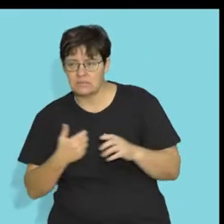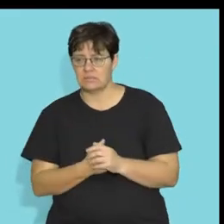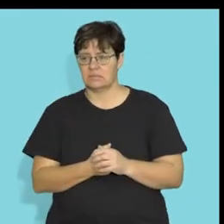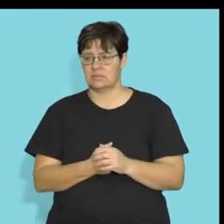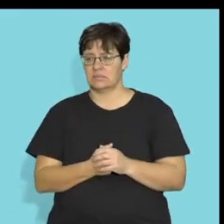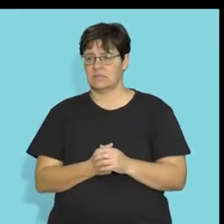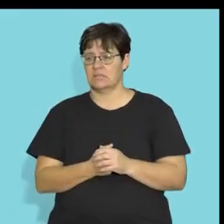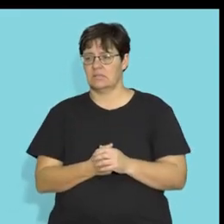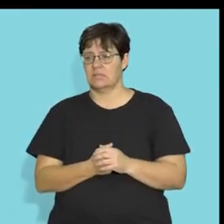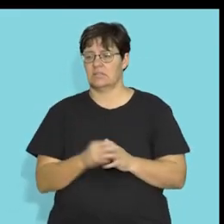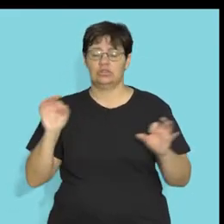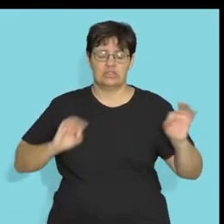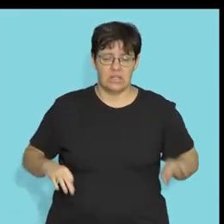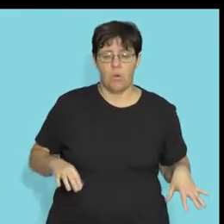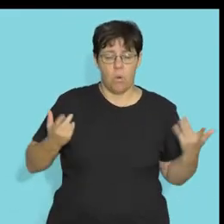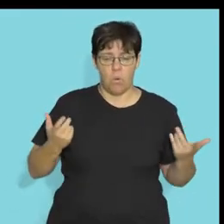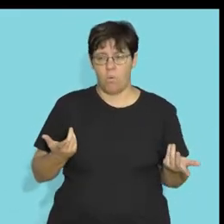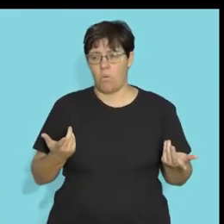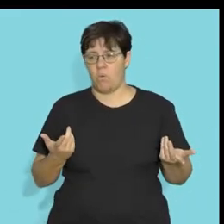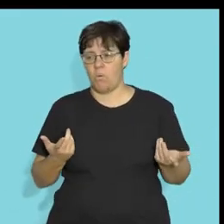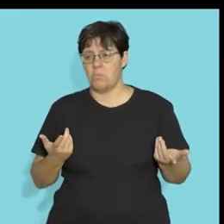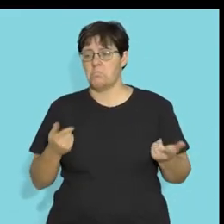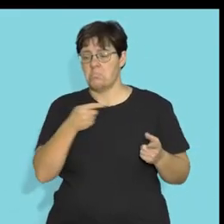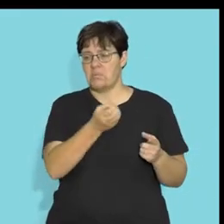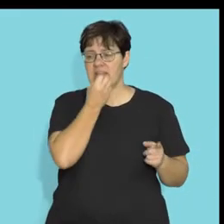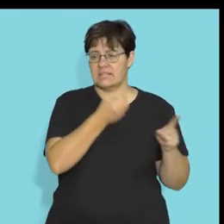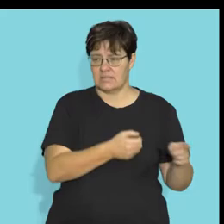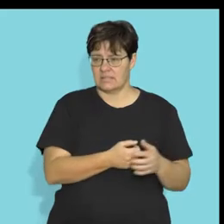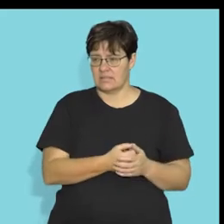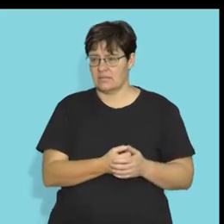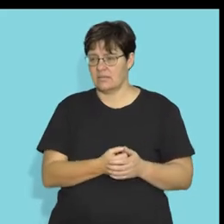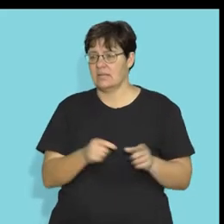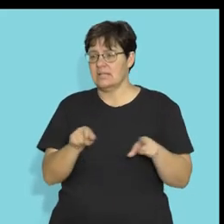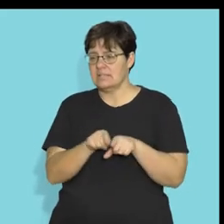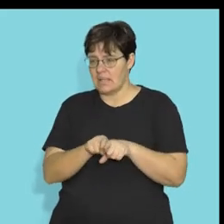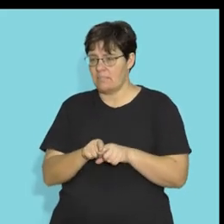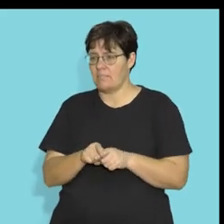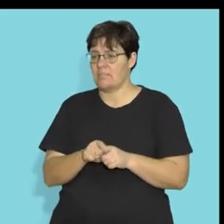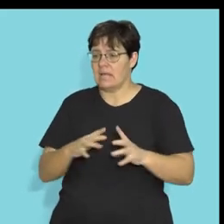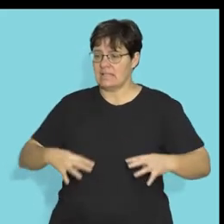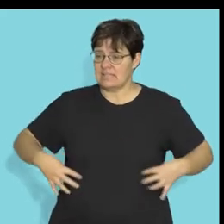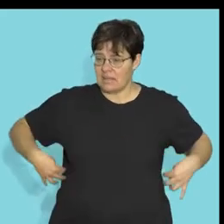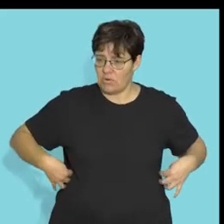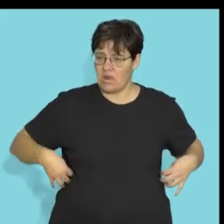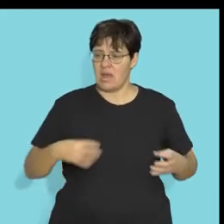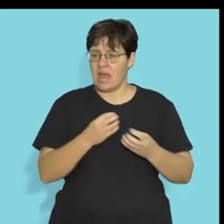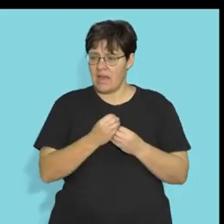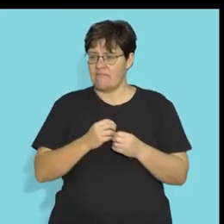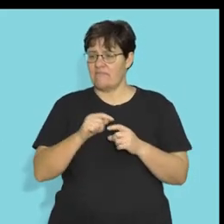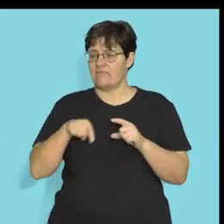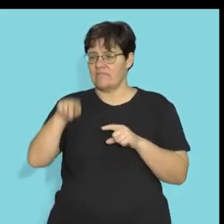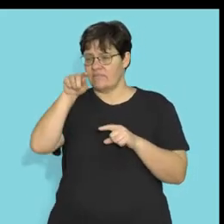by cheetahs, or even by lion. Likewise, we see the zebras that have